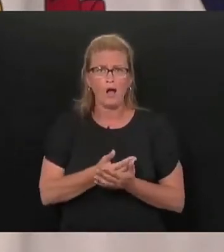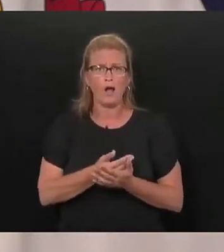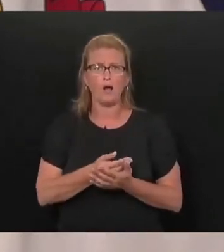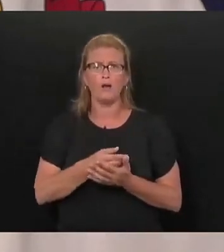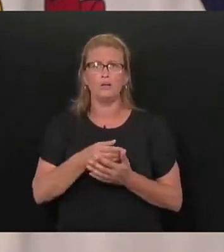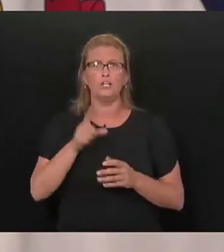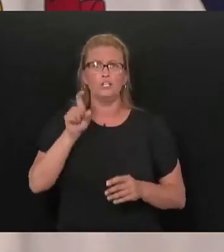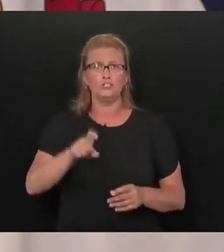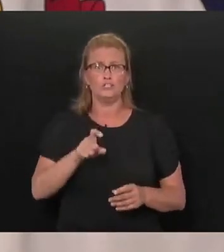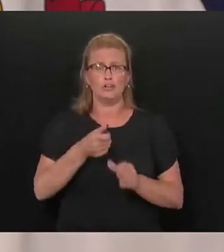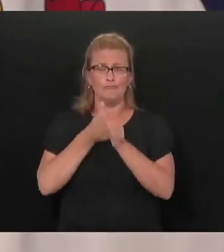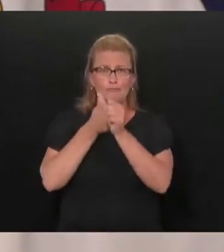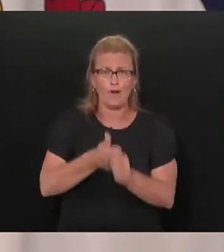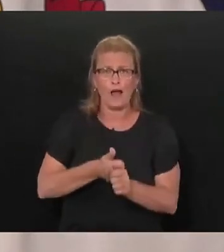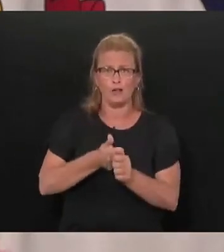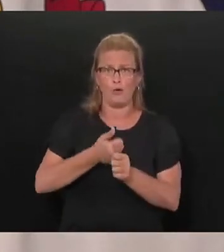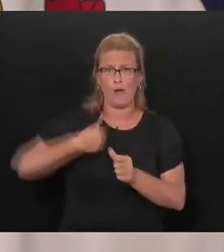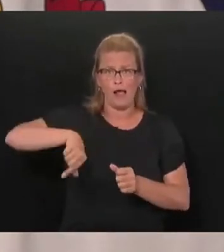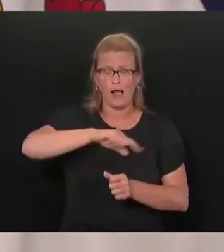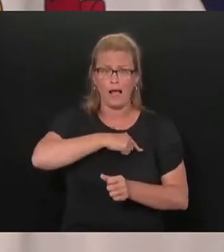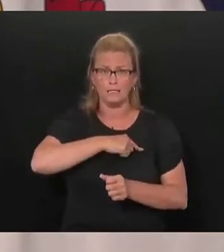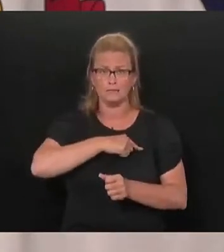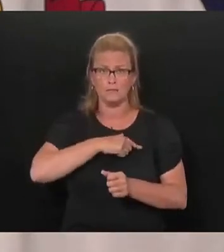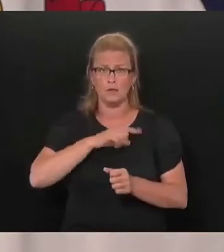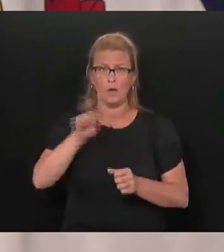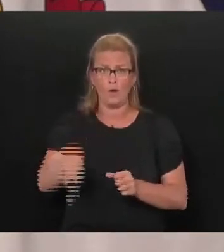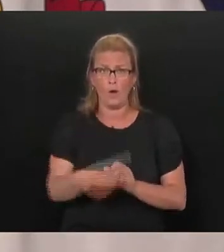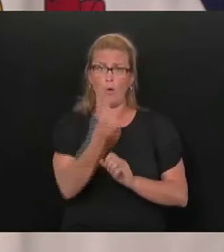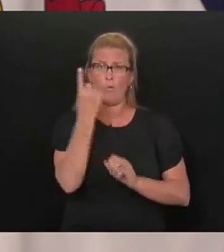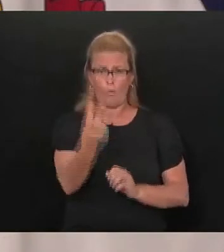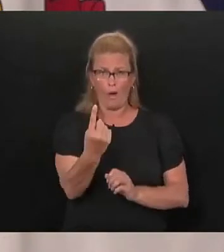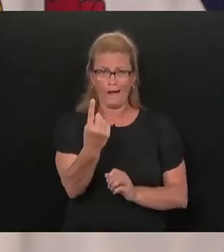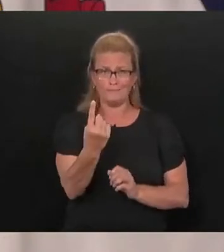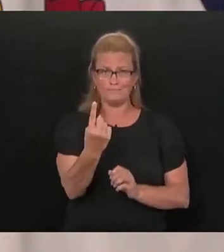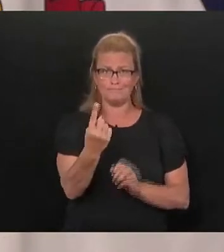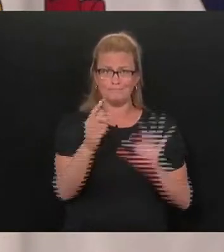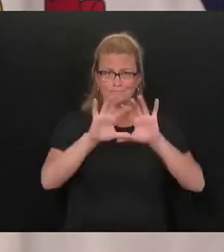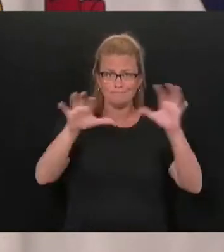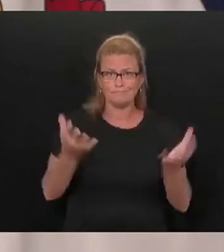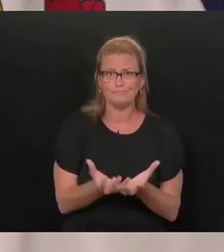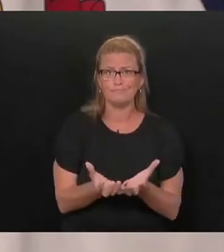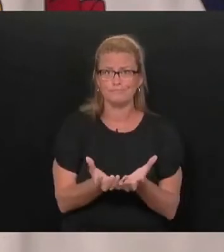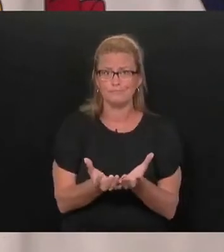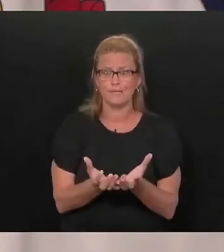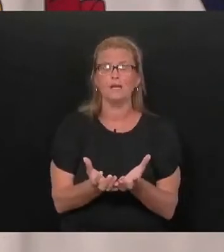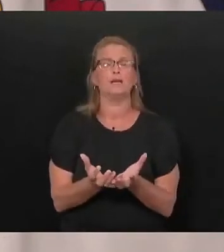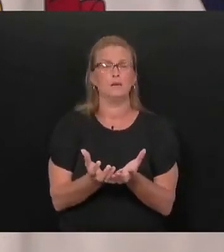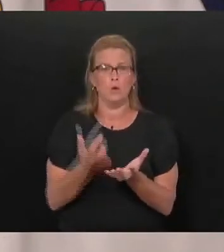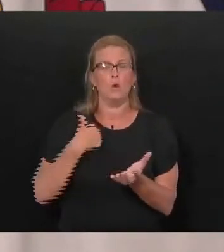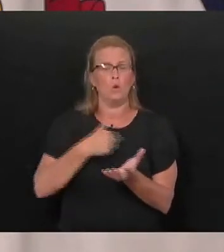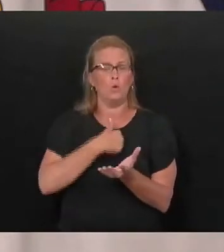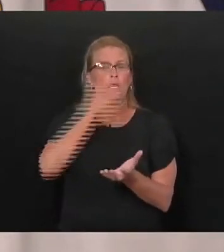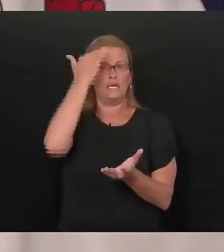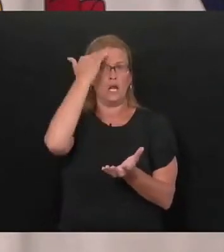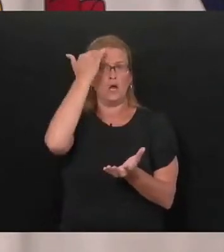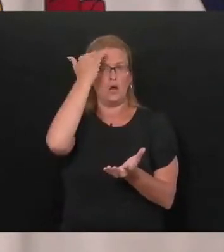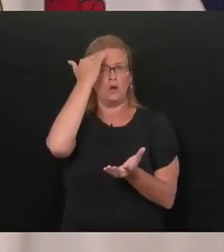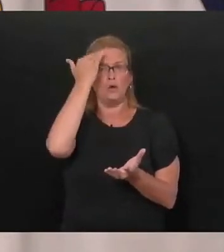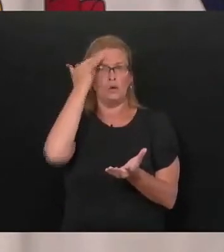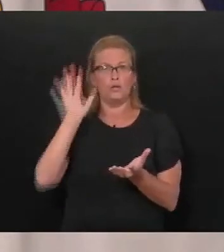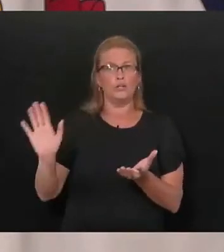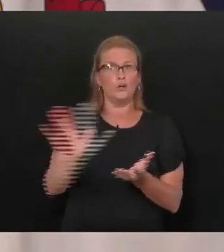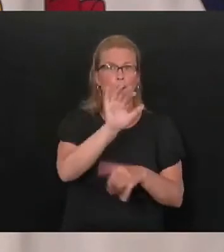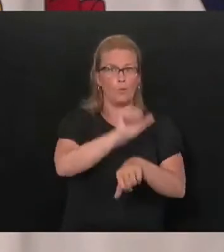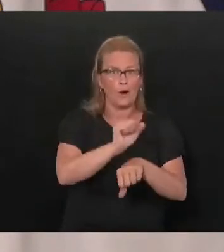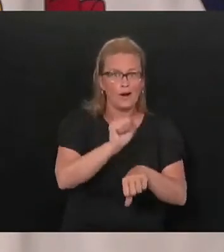are us and we are you. Now, from that standpoint, we know all the great work you